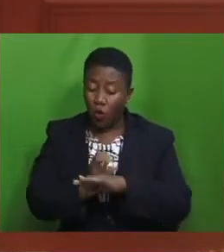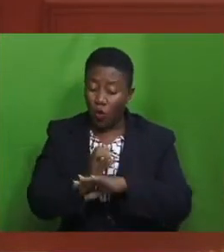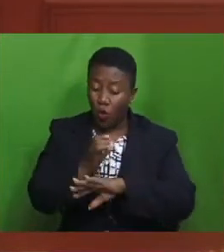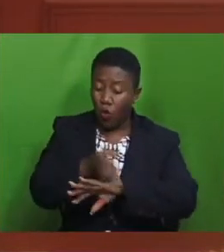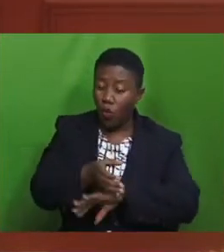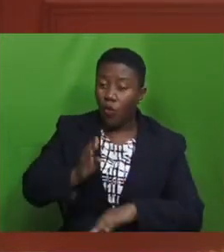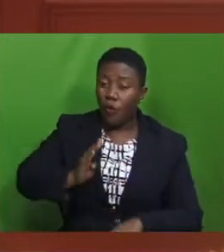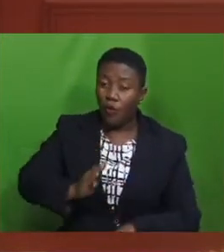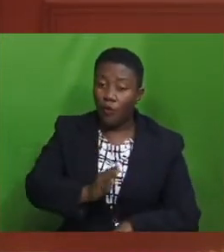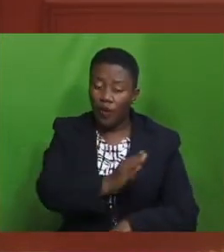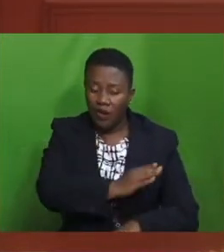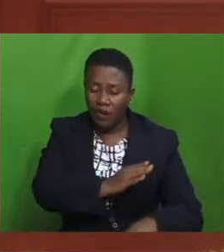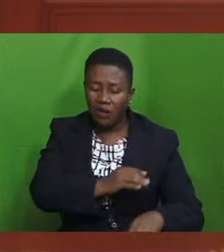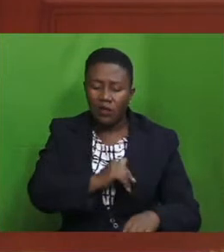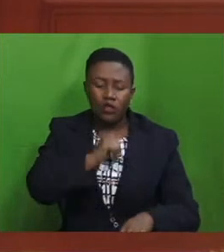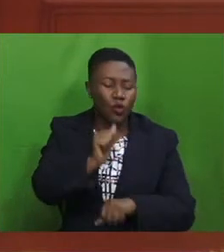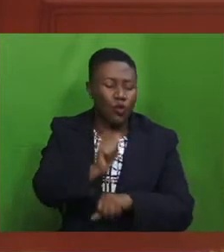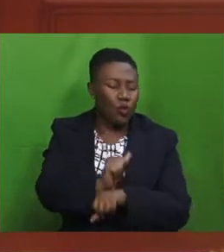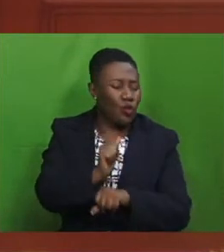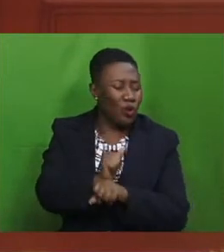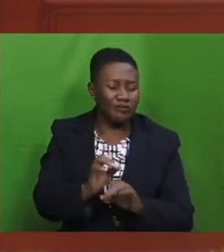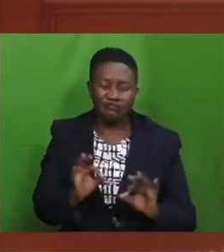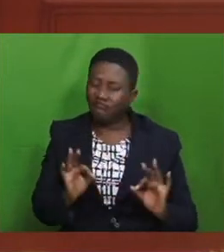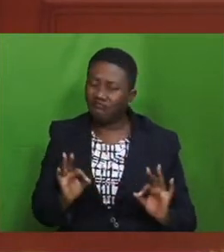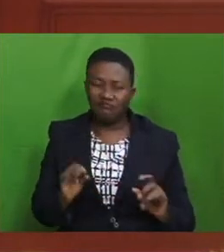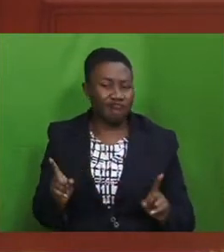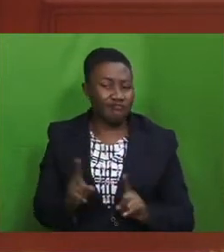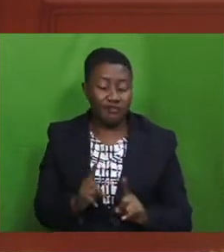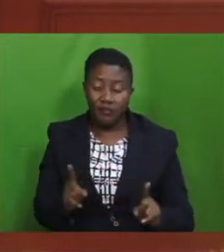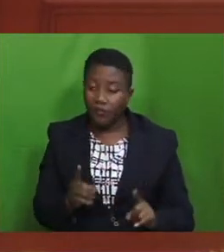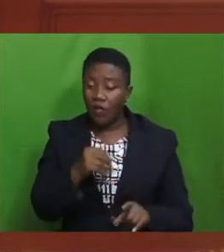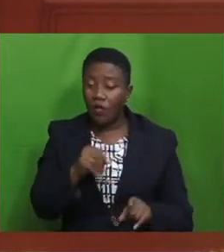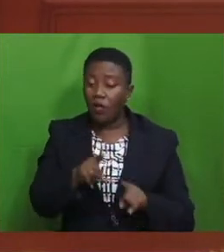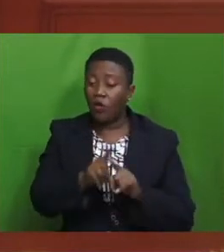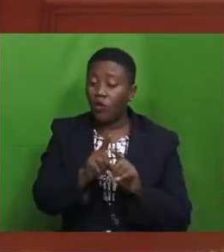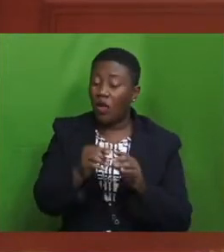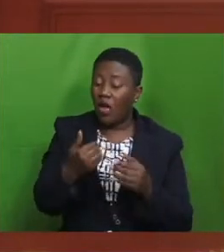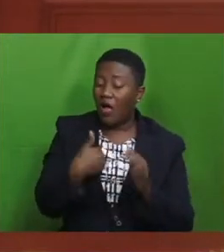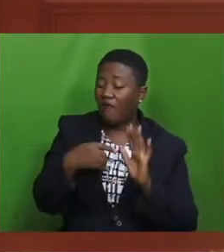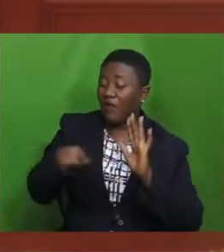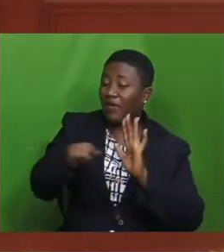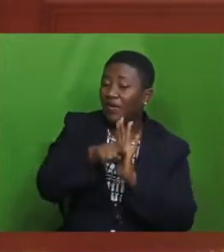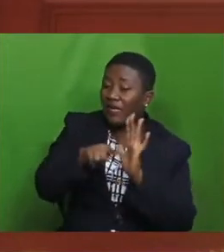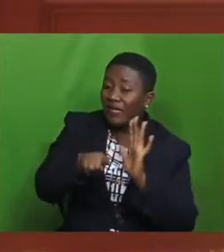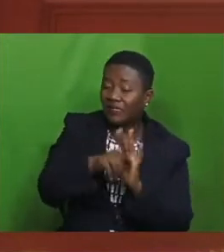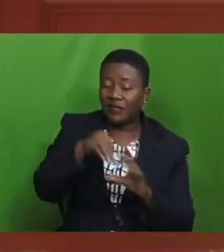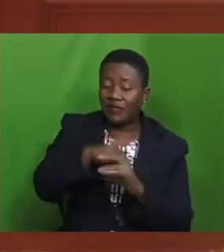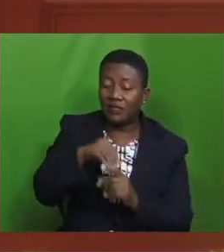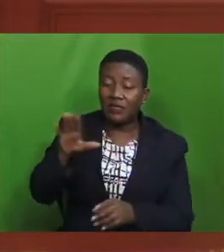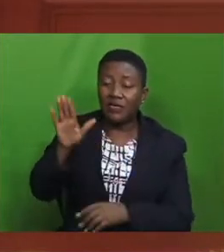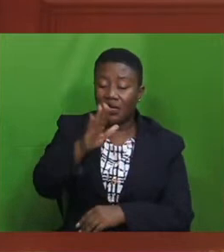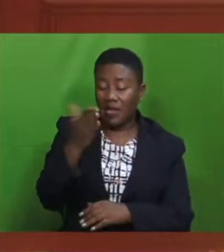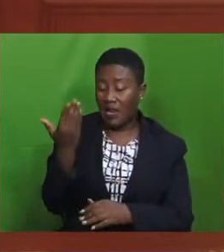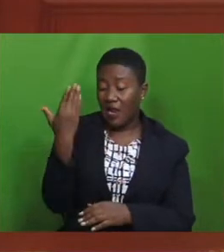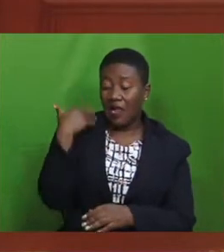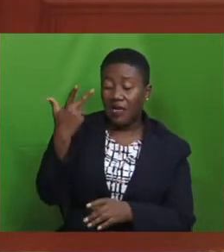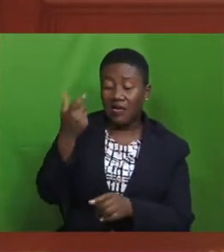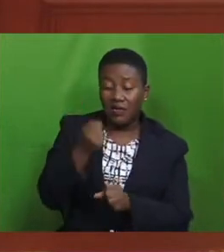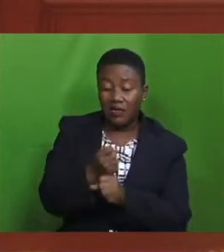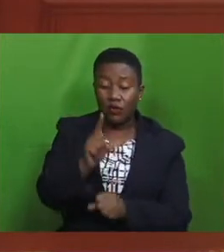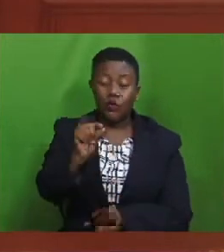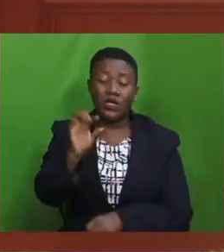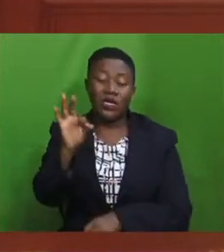is underperforming and indeed are negative in their books in the last 3 years, 2019,